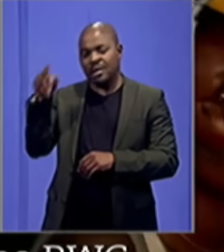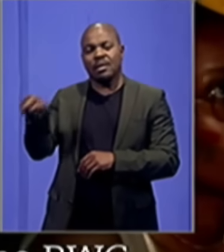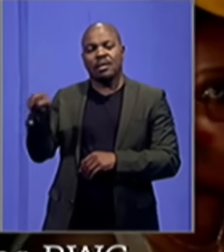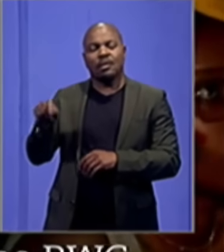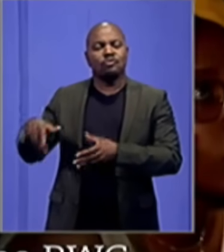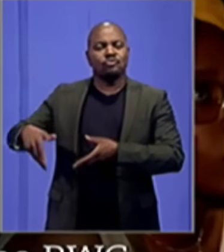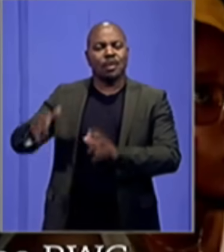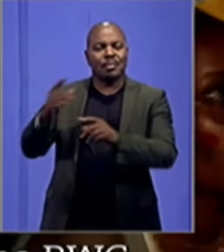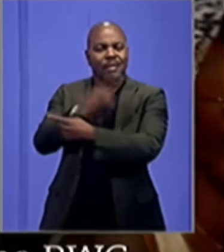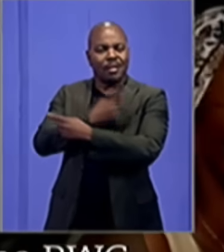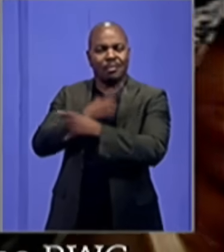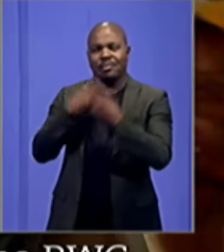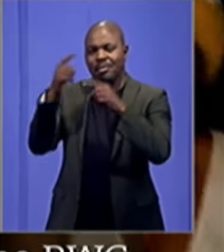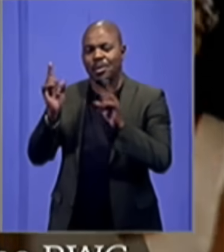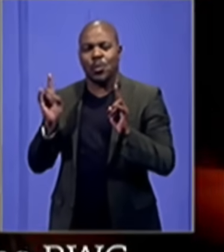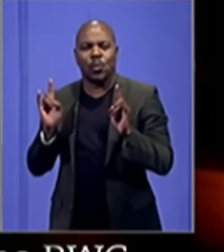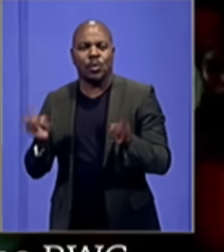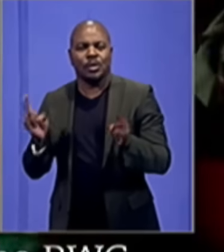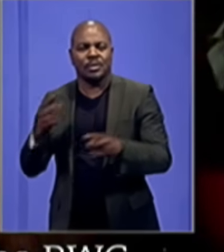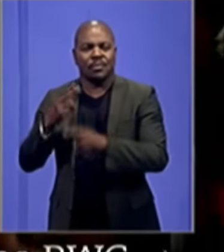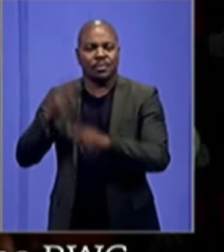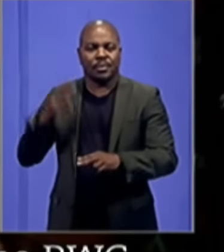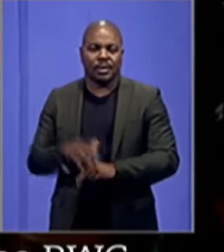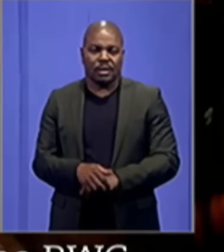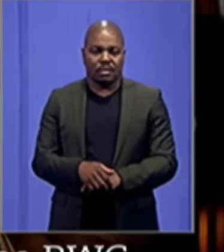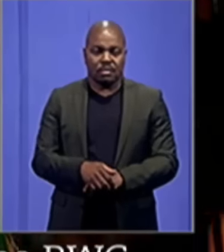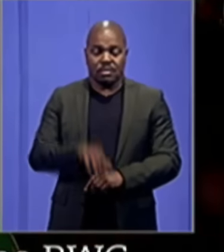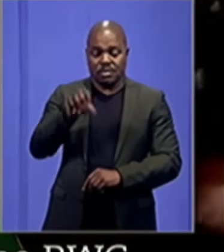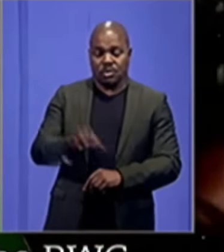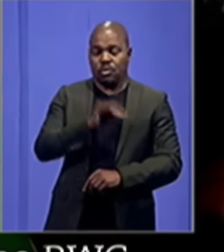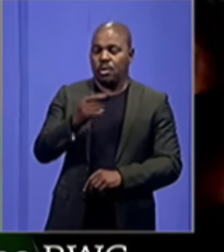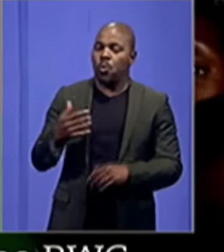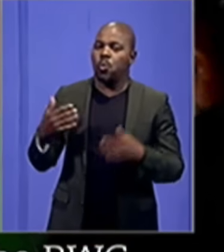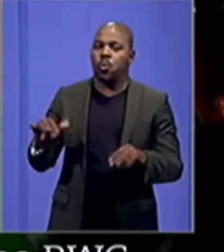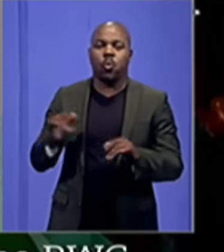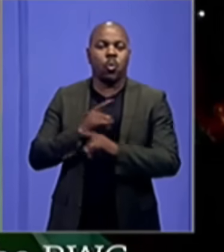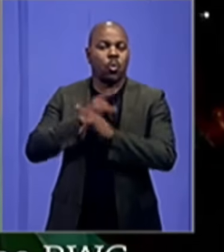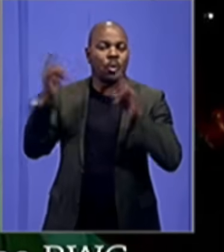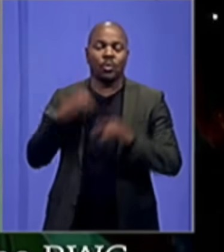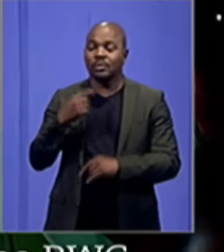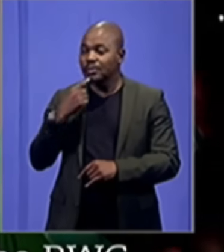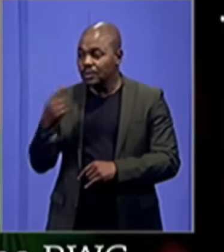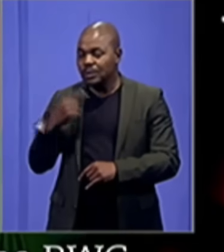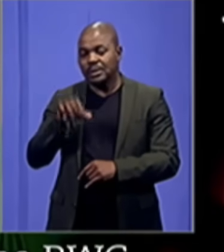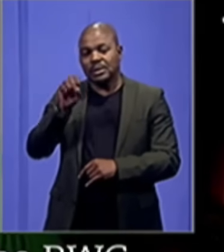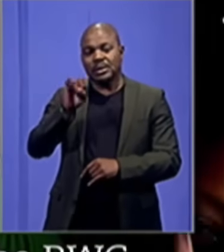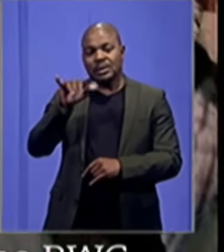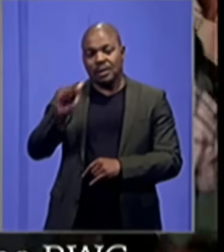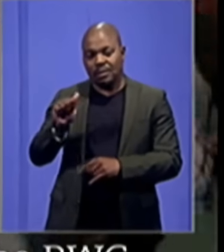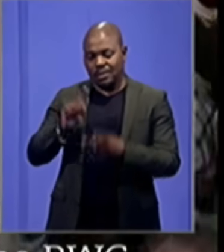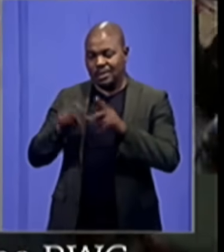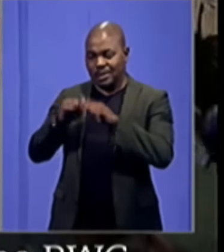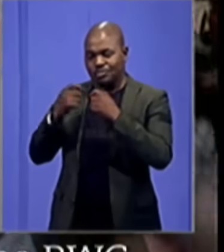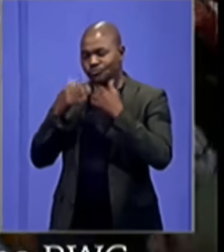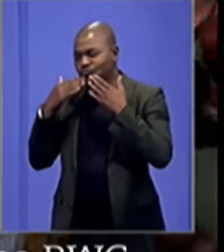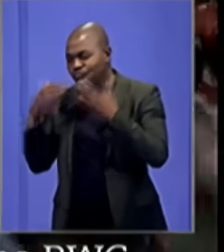ile boha papadi ena ya magaolakgang. An amazing win from South Africa. I want to say thank you to Sia and his team. Athi